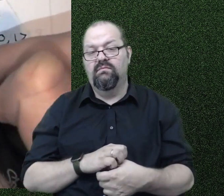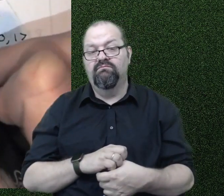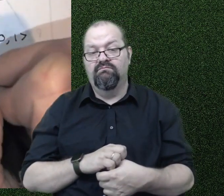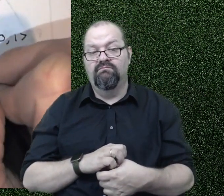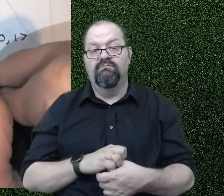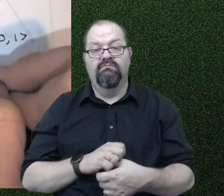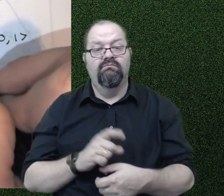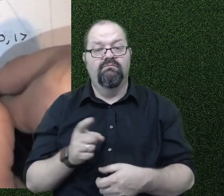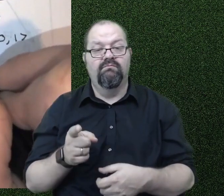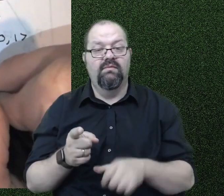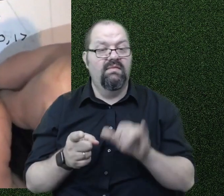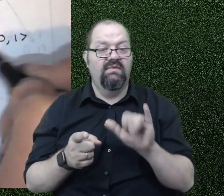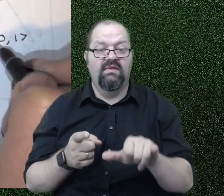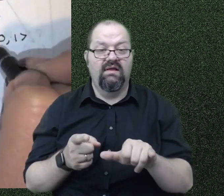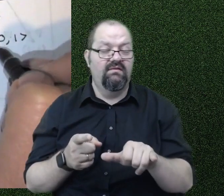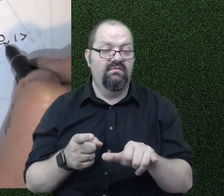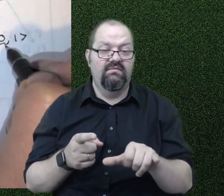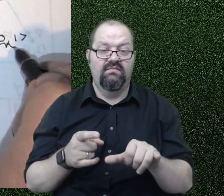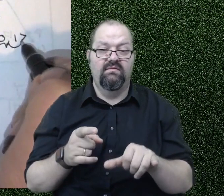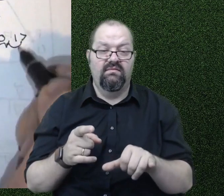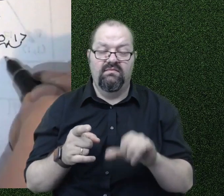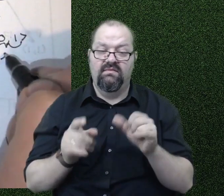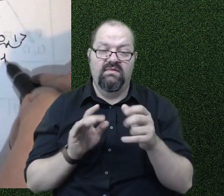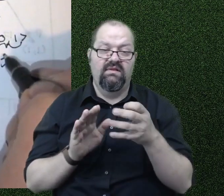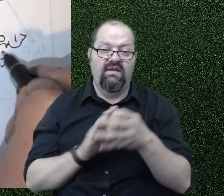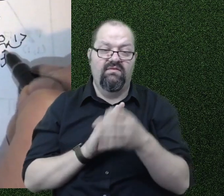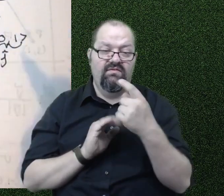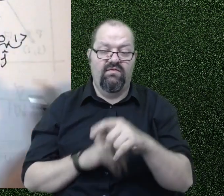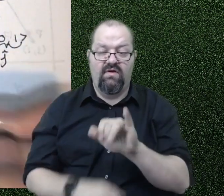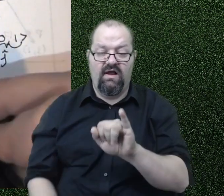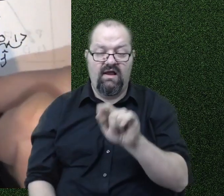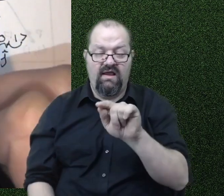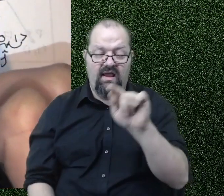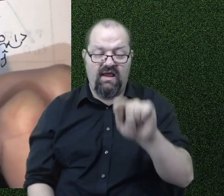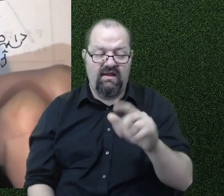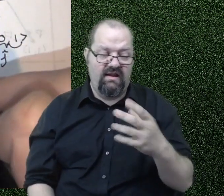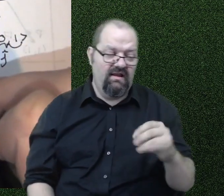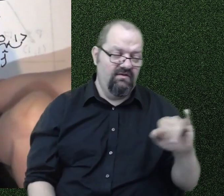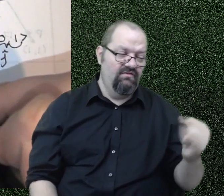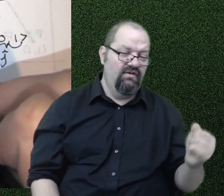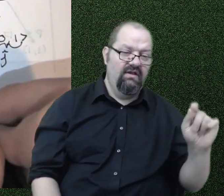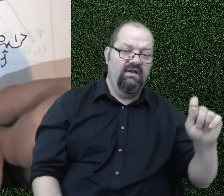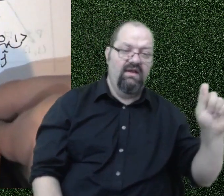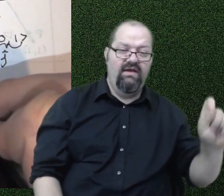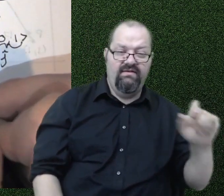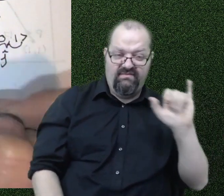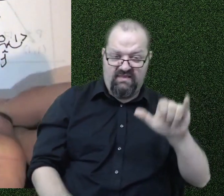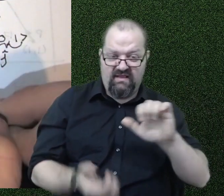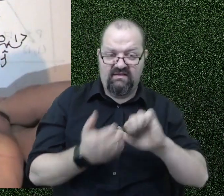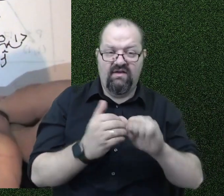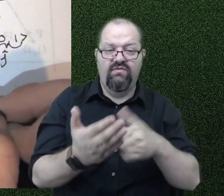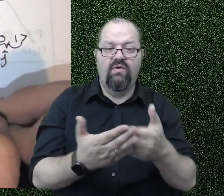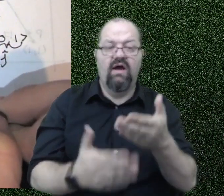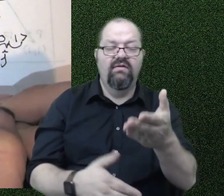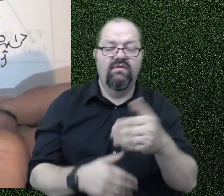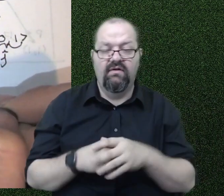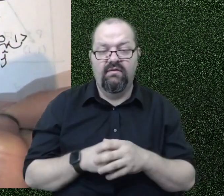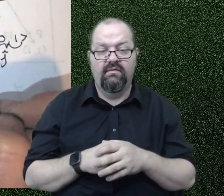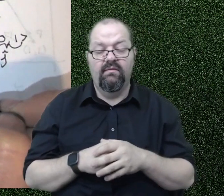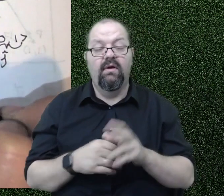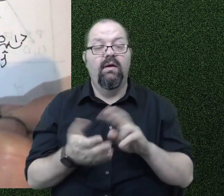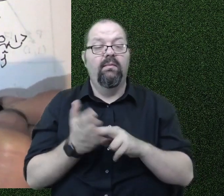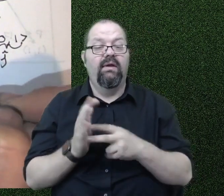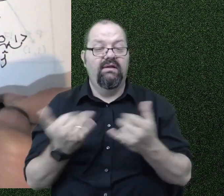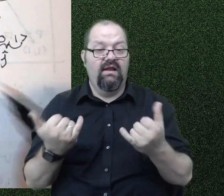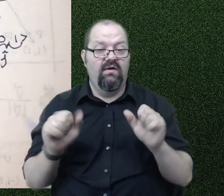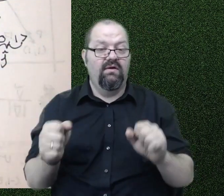Well, that's just the definition of I hat, and that's just the definition of j hat. So I could write my vector this way as